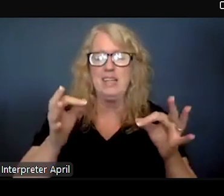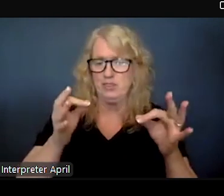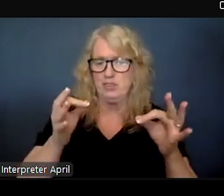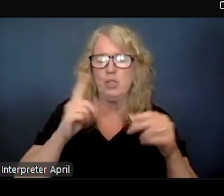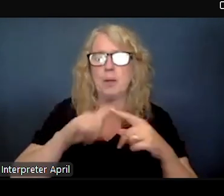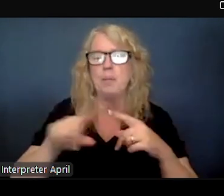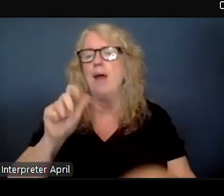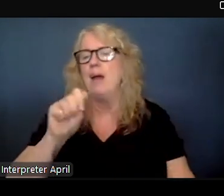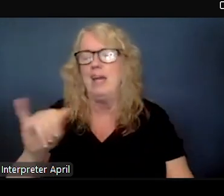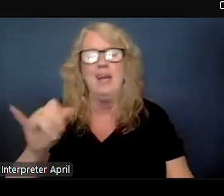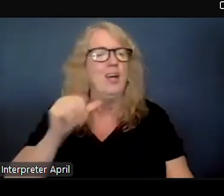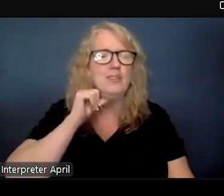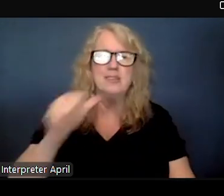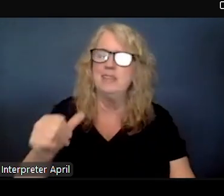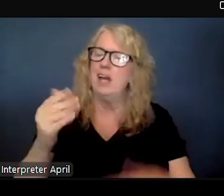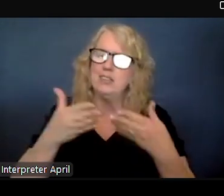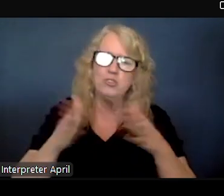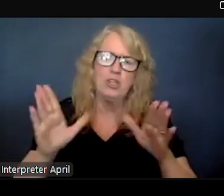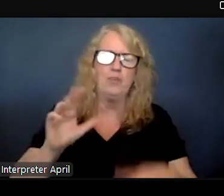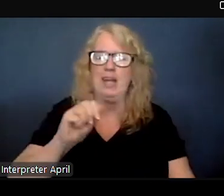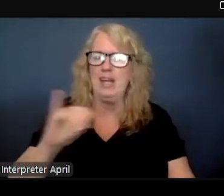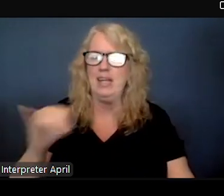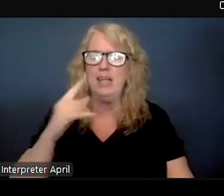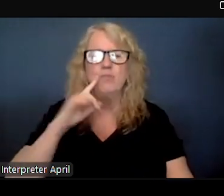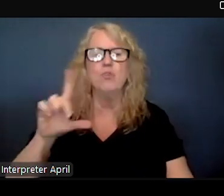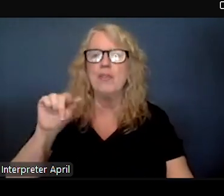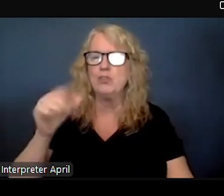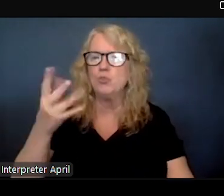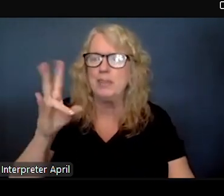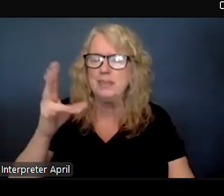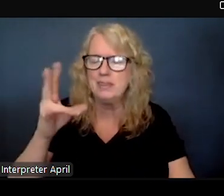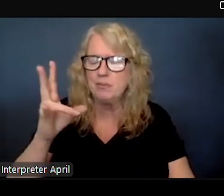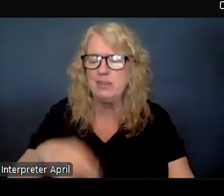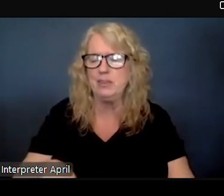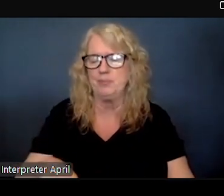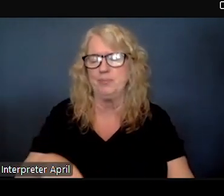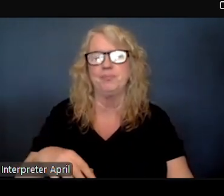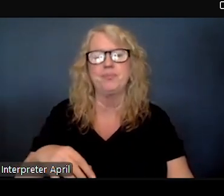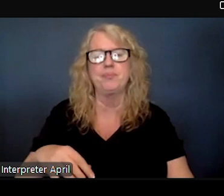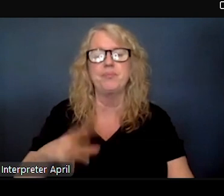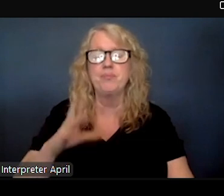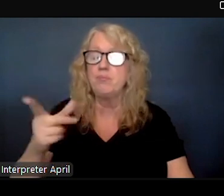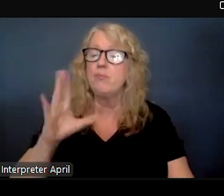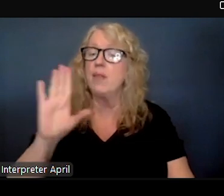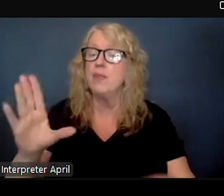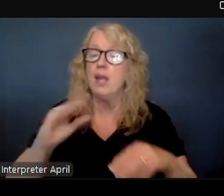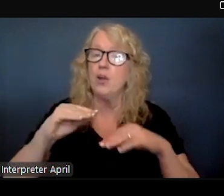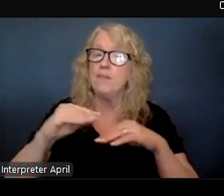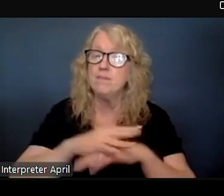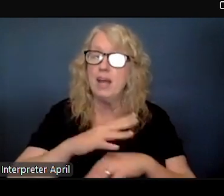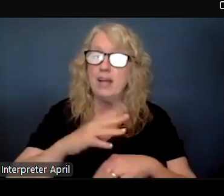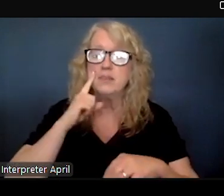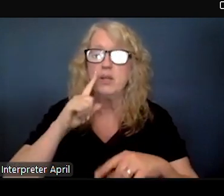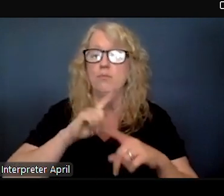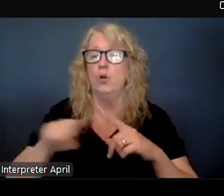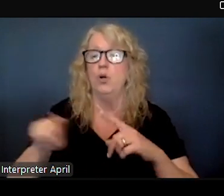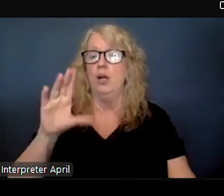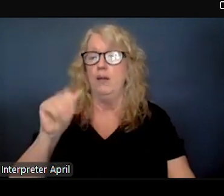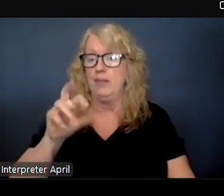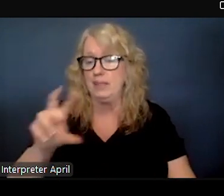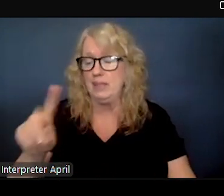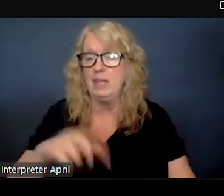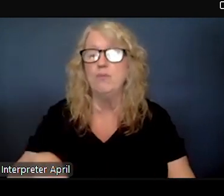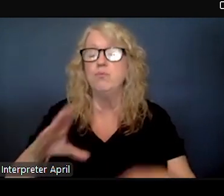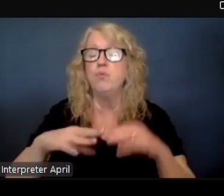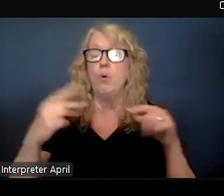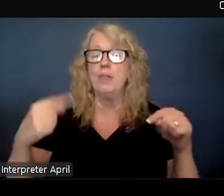AI bot. This is not a generative AI bot in the 2017 study. Their effects that they found on the GAD-7, so looking at